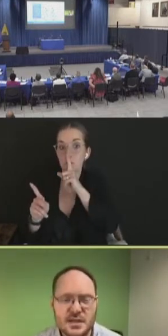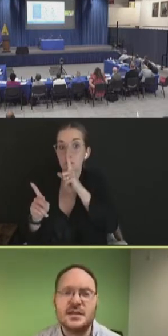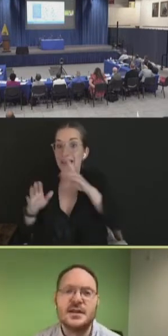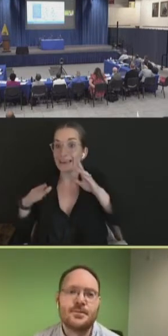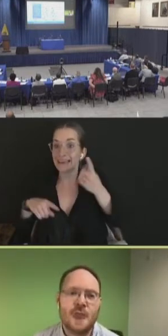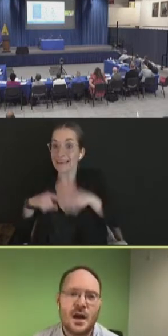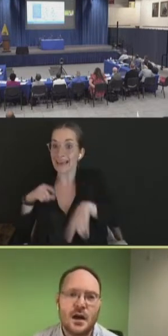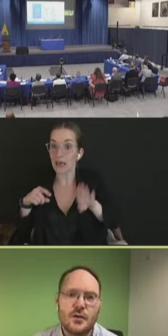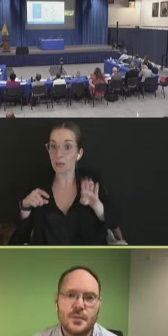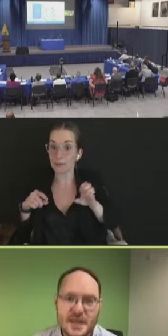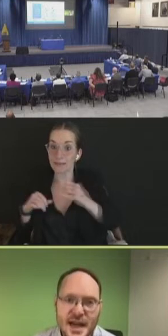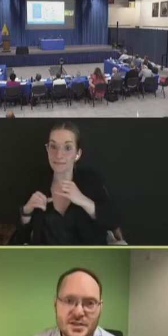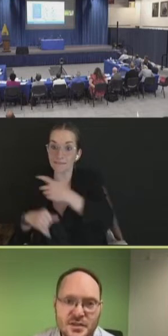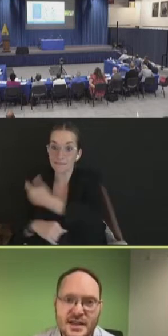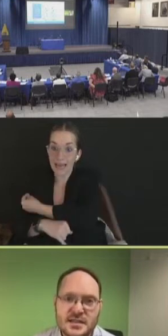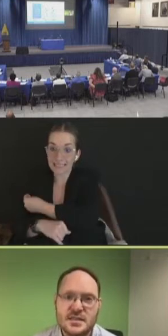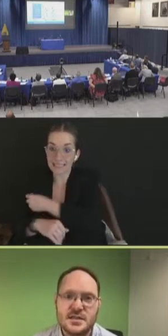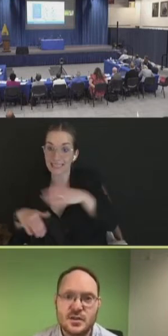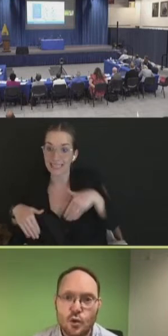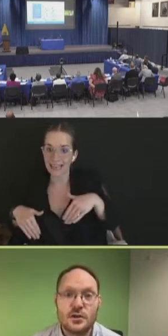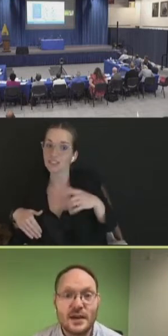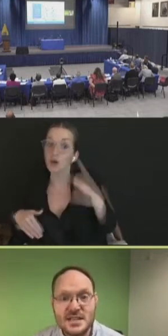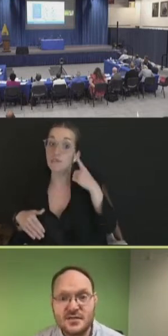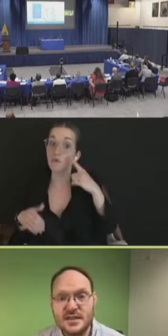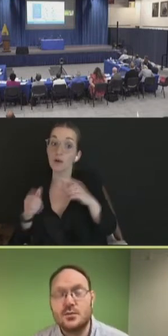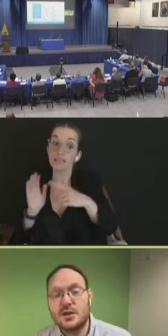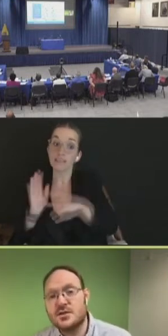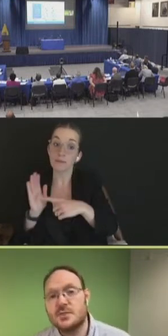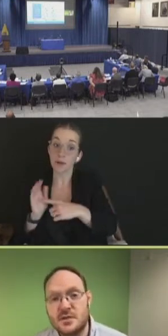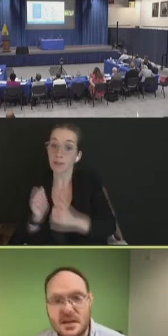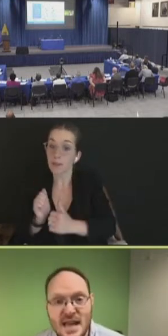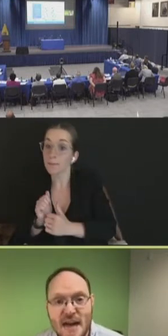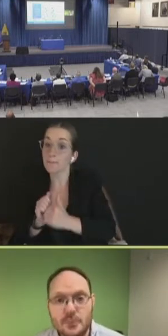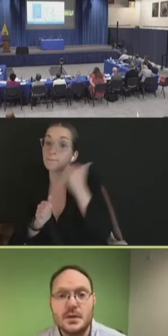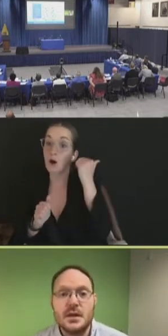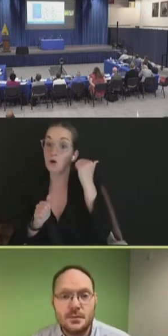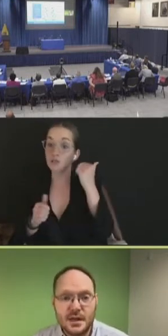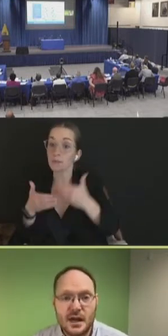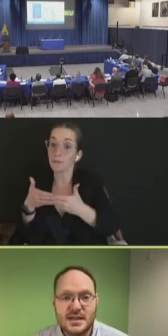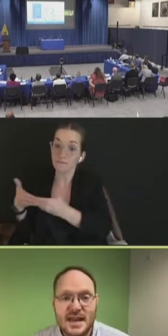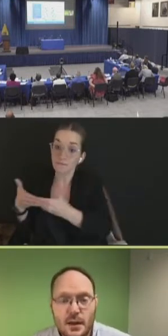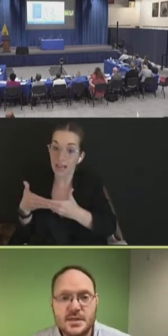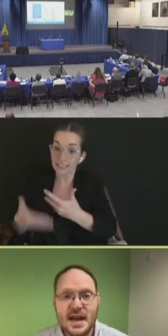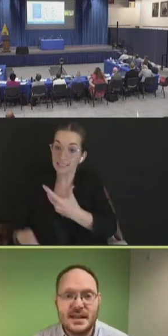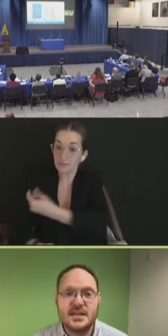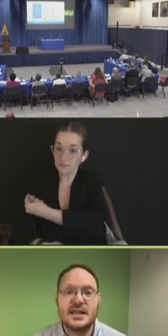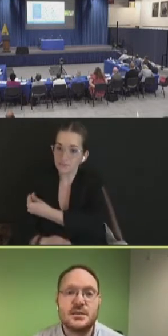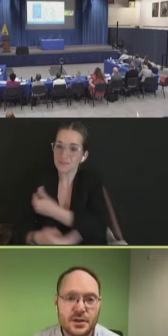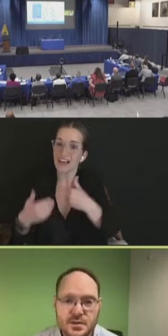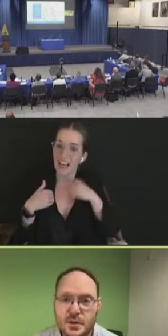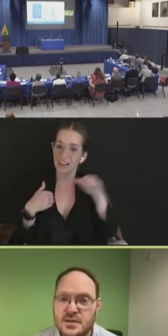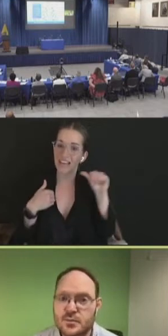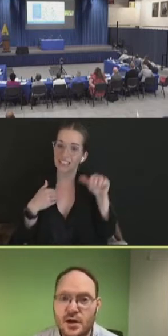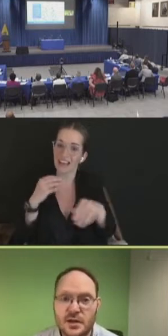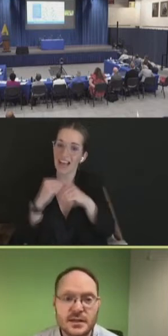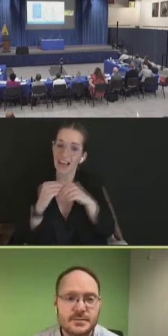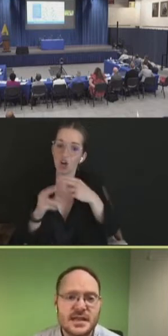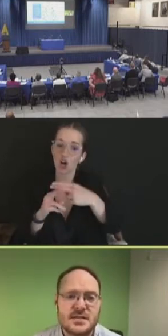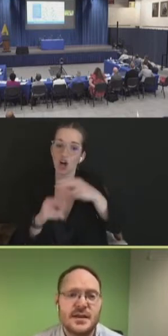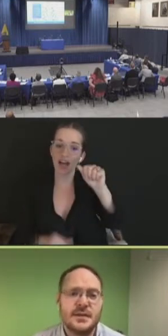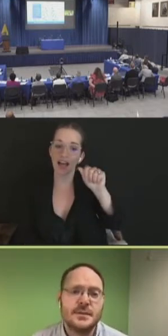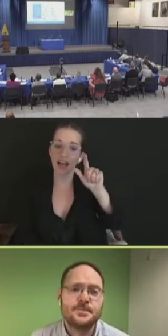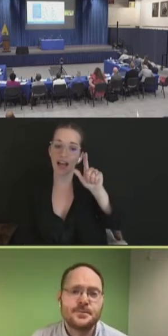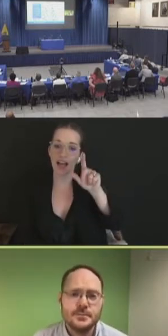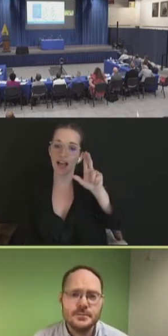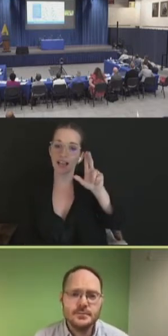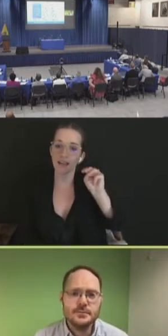majority of pediatric vaccines in the world are adjuvanted with a substance called alum. because it helps enhance antibody responses broadly. Next